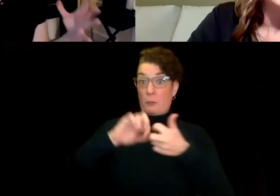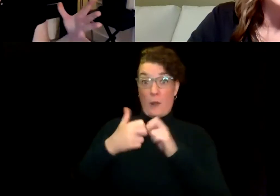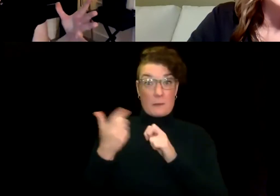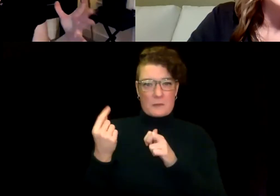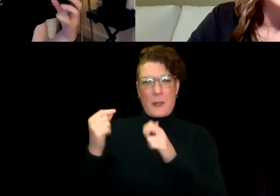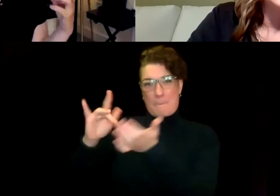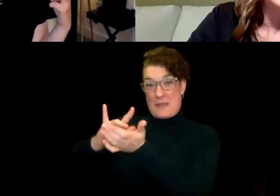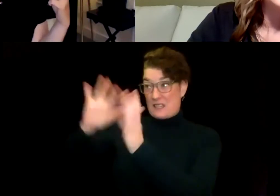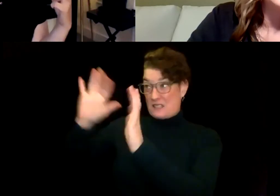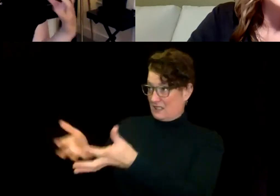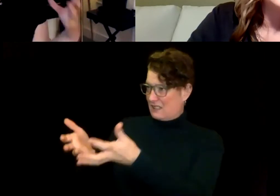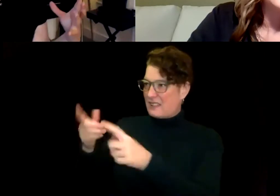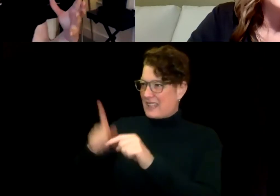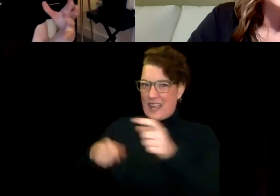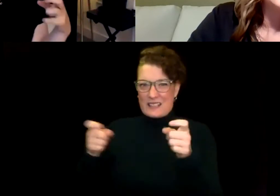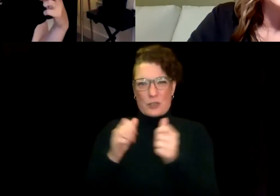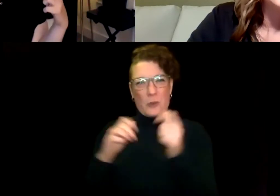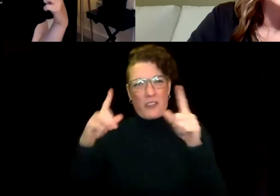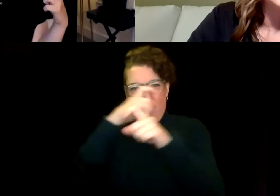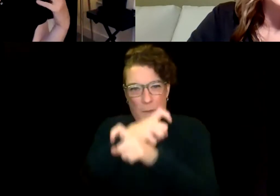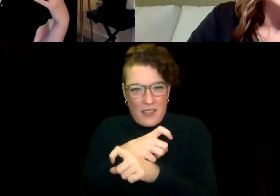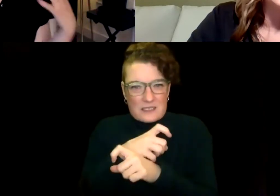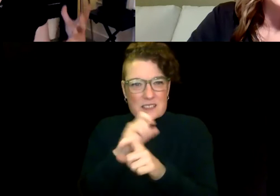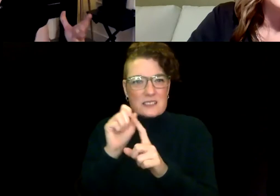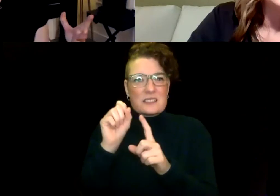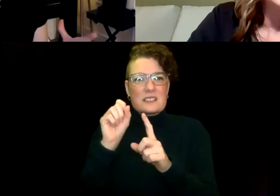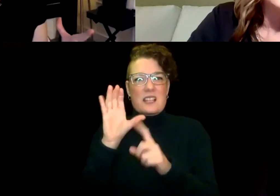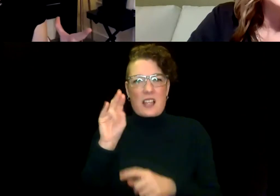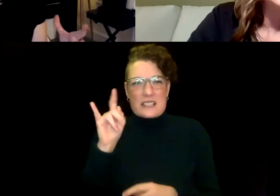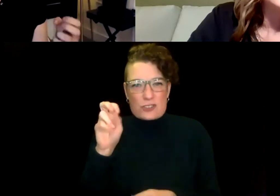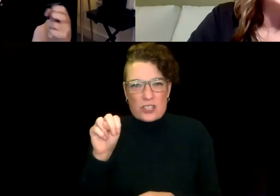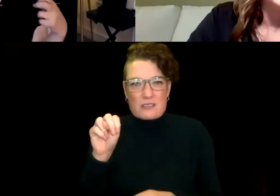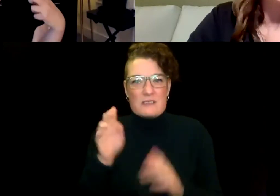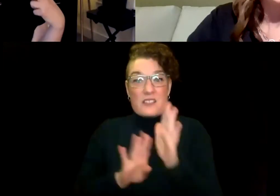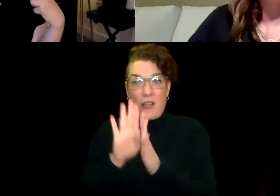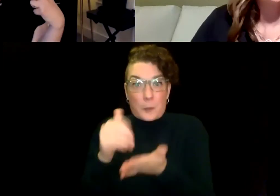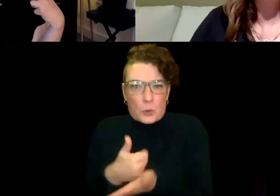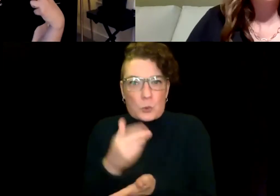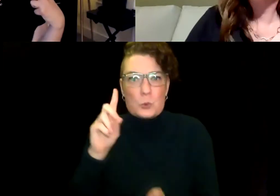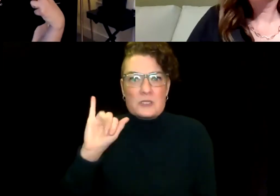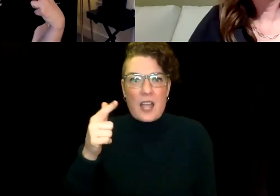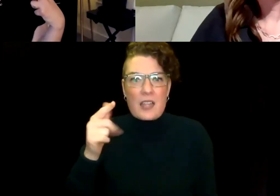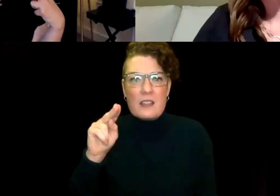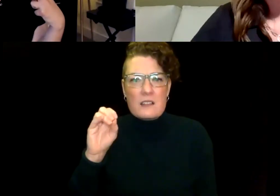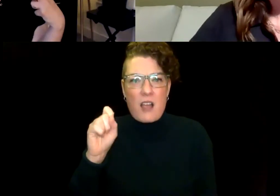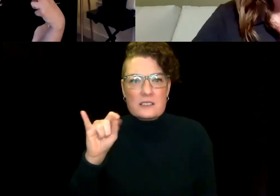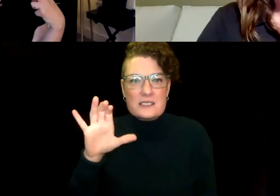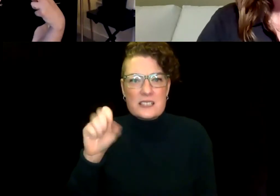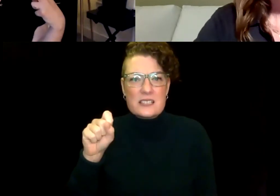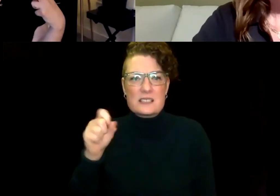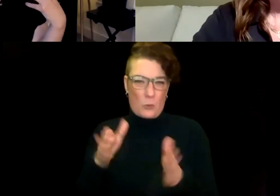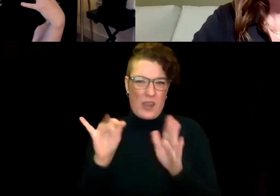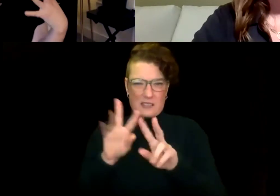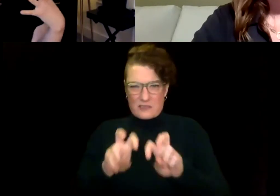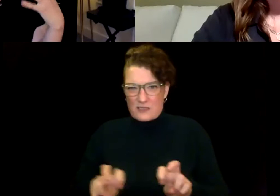deal with complex conditions, to develop new diagnostics. There's a lot of, and the